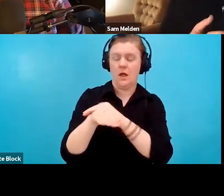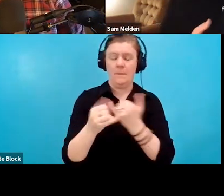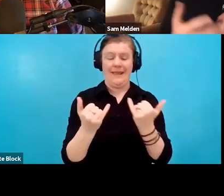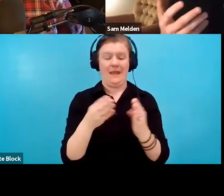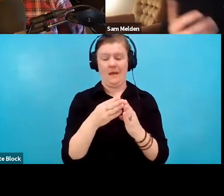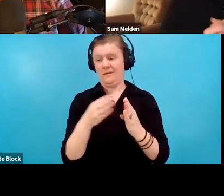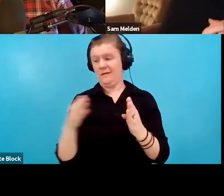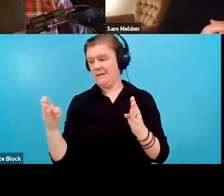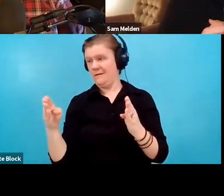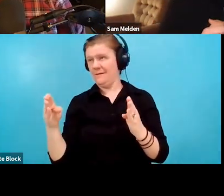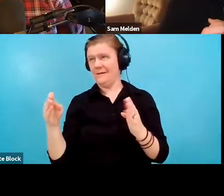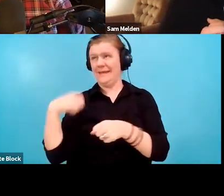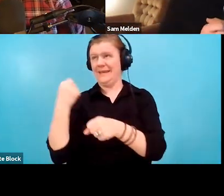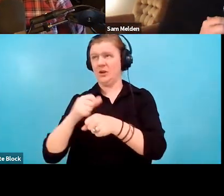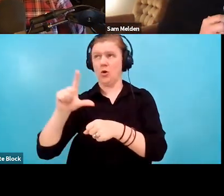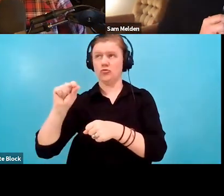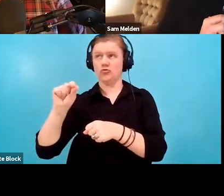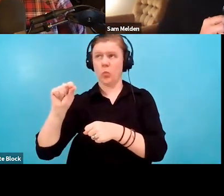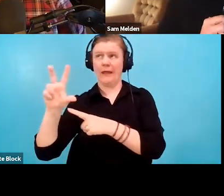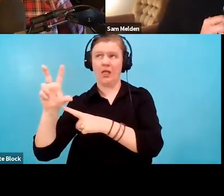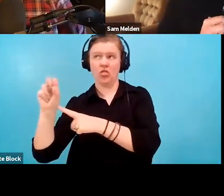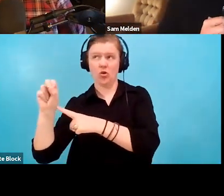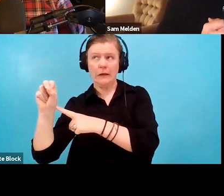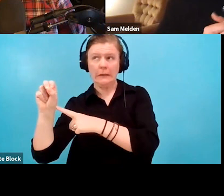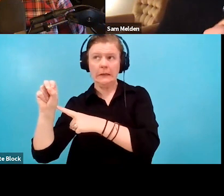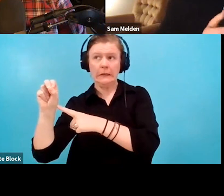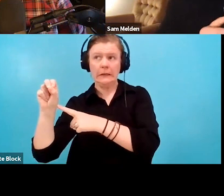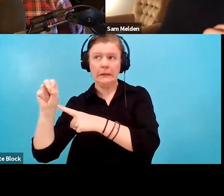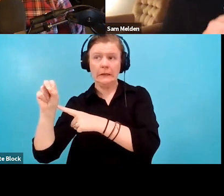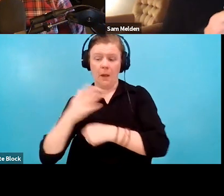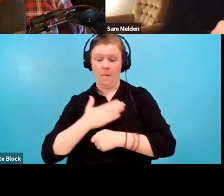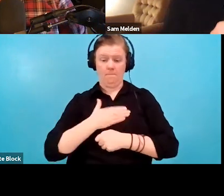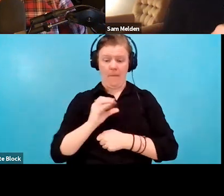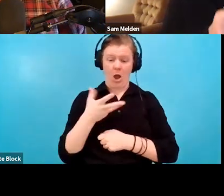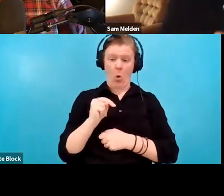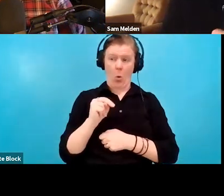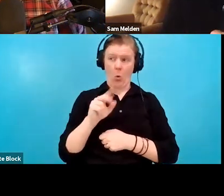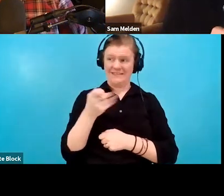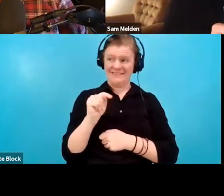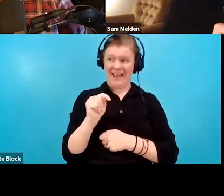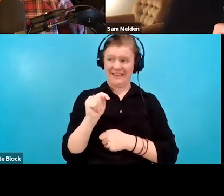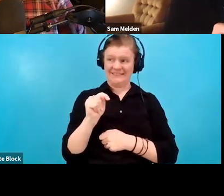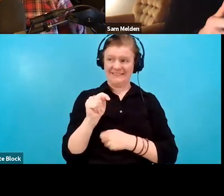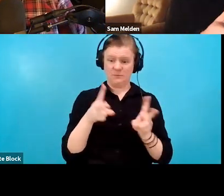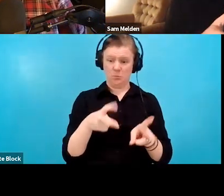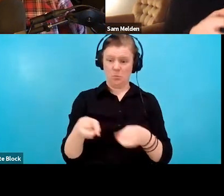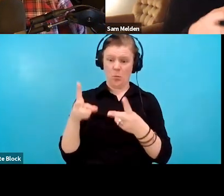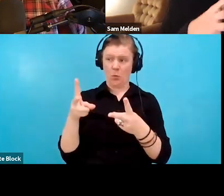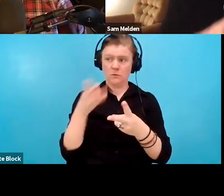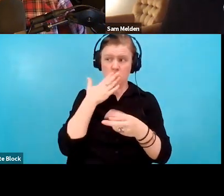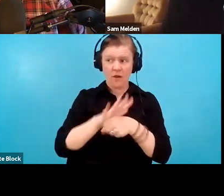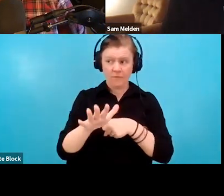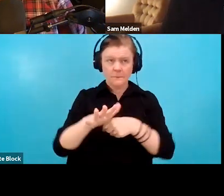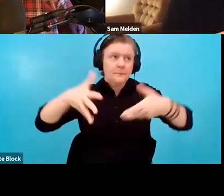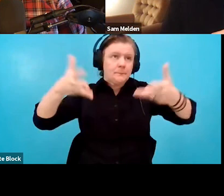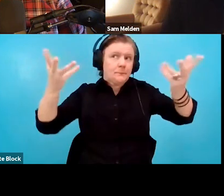be good enough to simply, you know, have the person who took the photo and posted it to social media also then